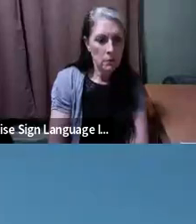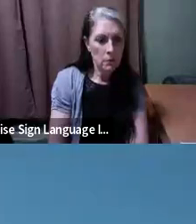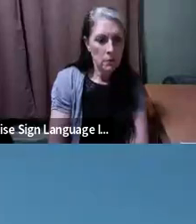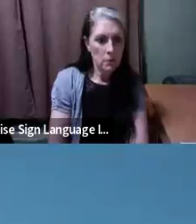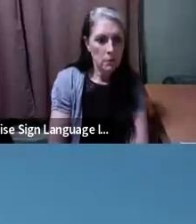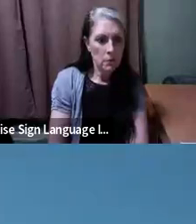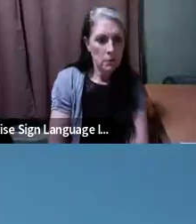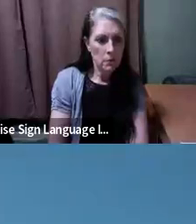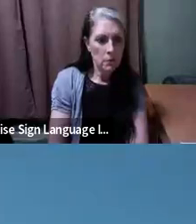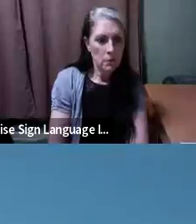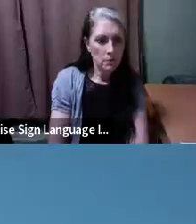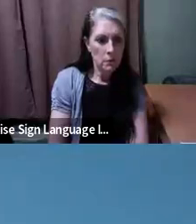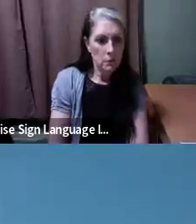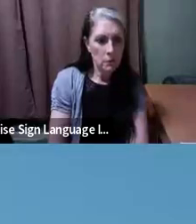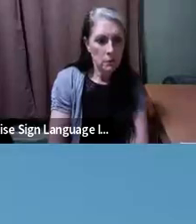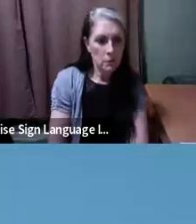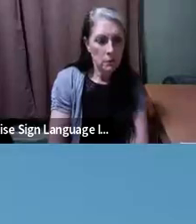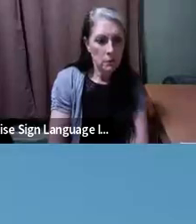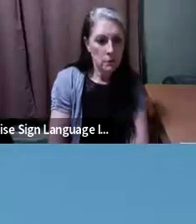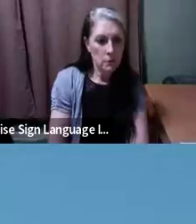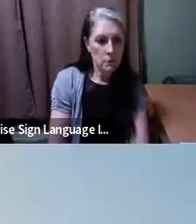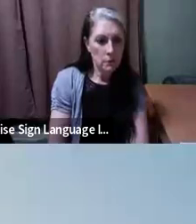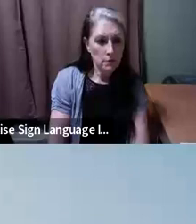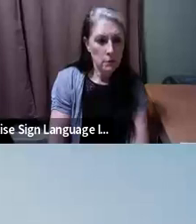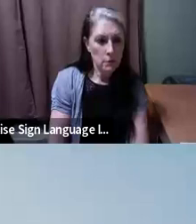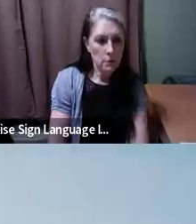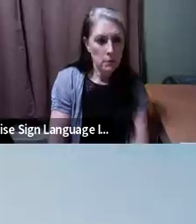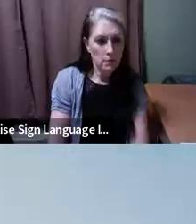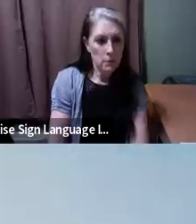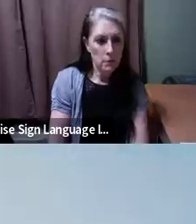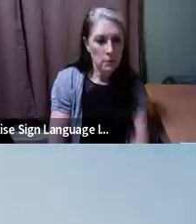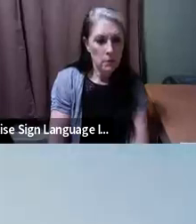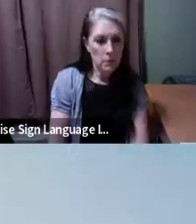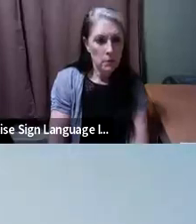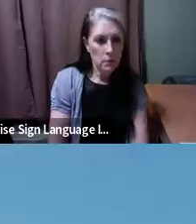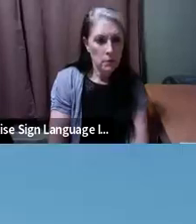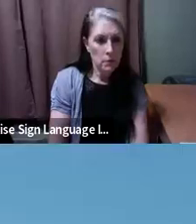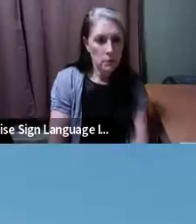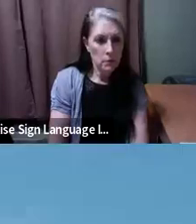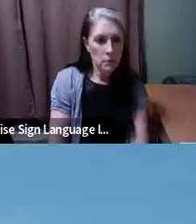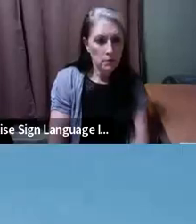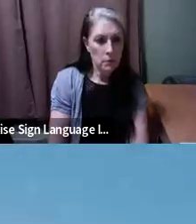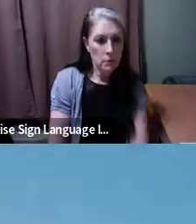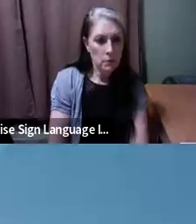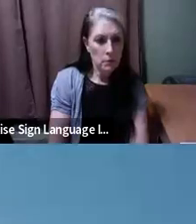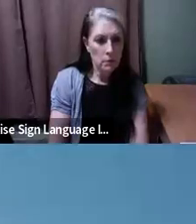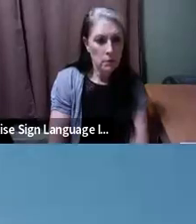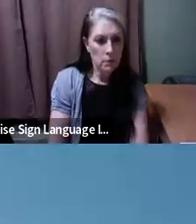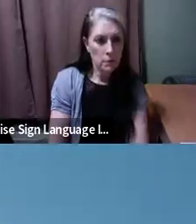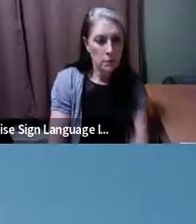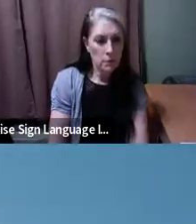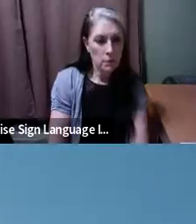Yuko does a wild spin to the forearm and leg while Jean-Pierre and DeMarco spin on the chair. They all reach,